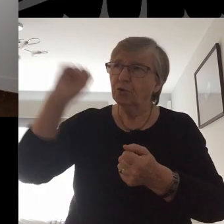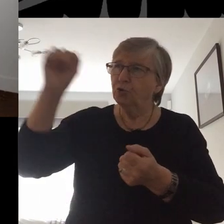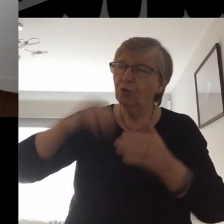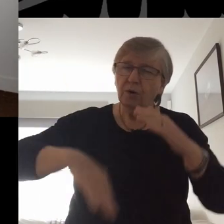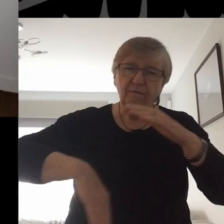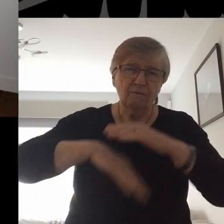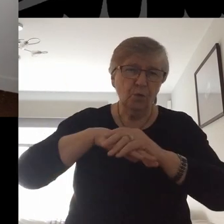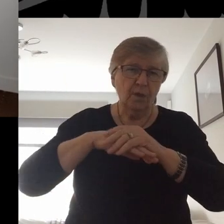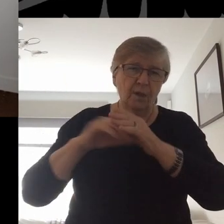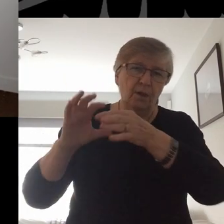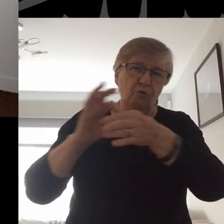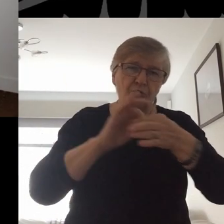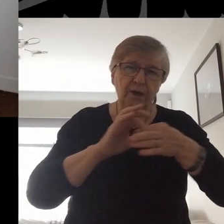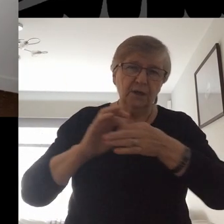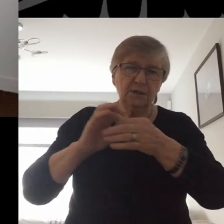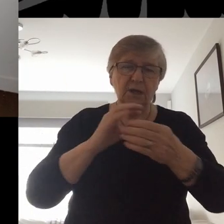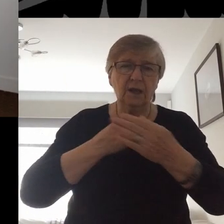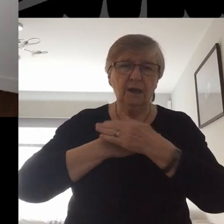love.